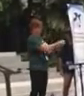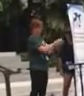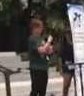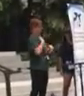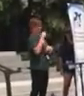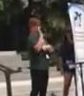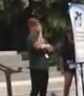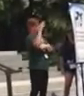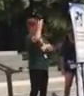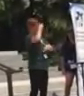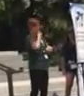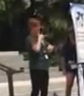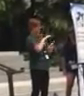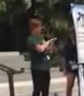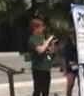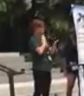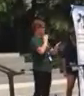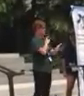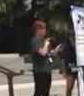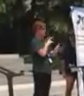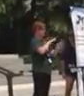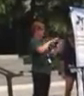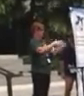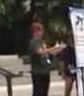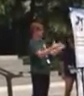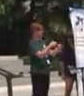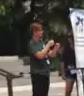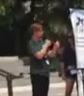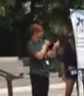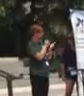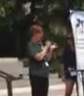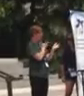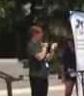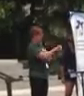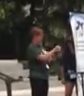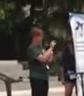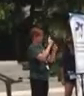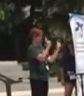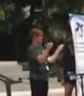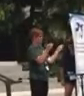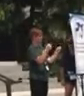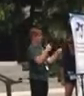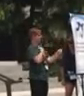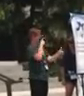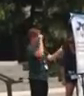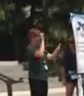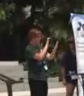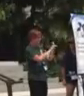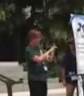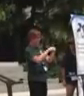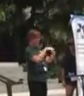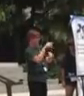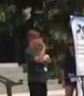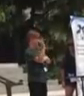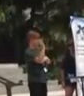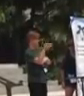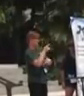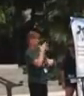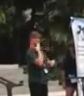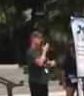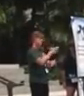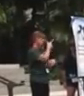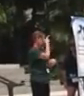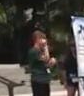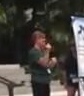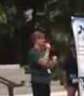in front of school board members to get this topic passed. And I believe these presentations are good